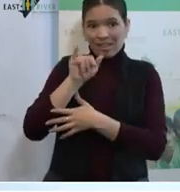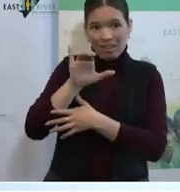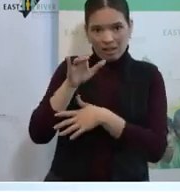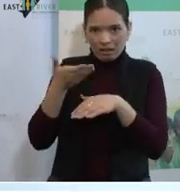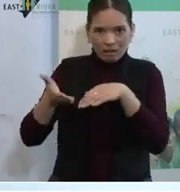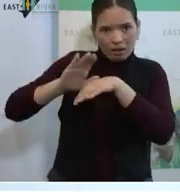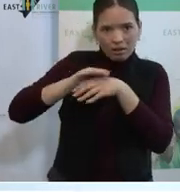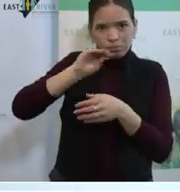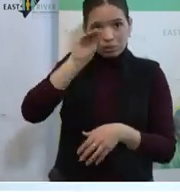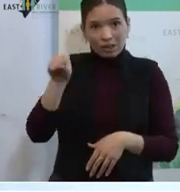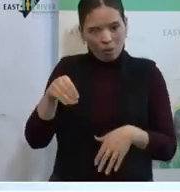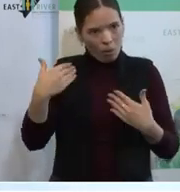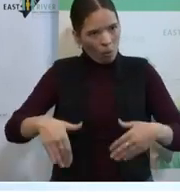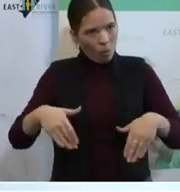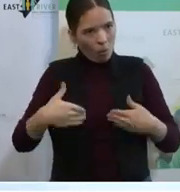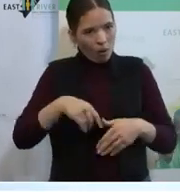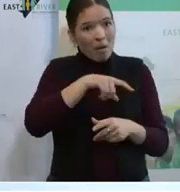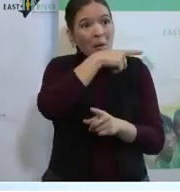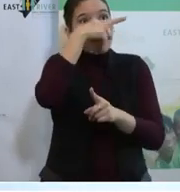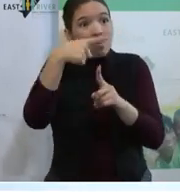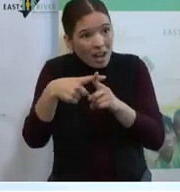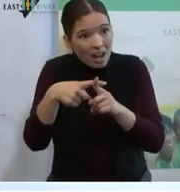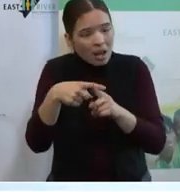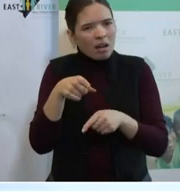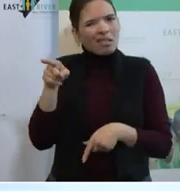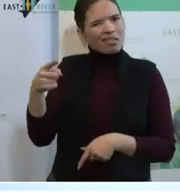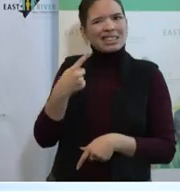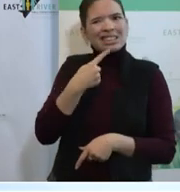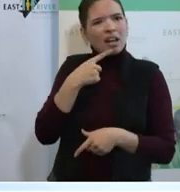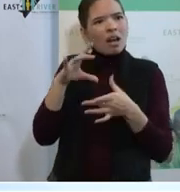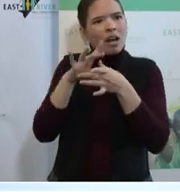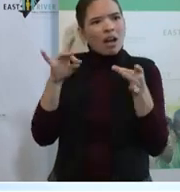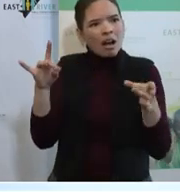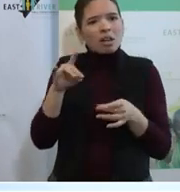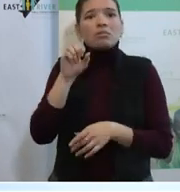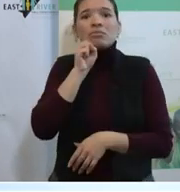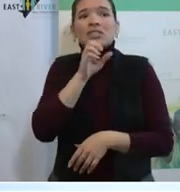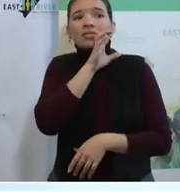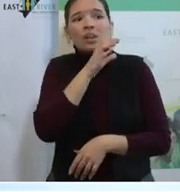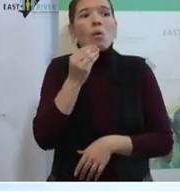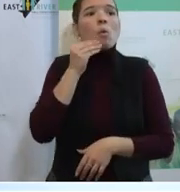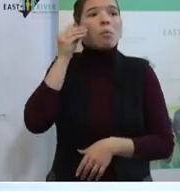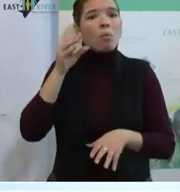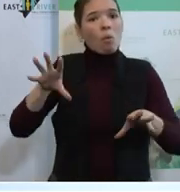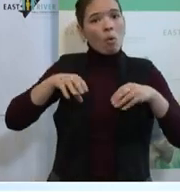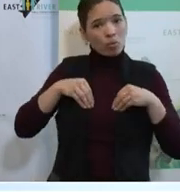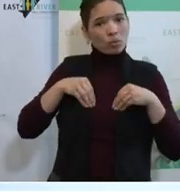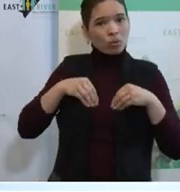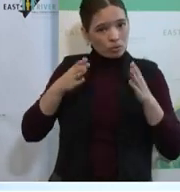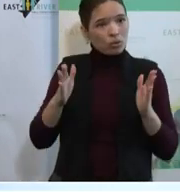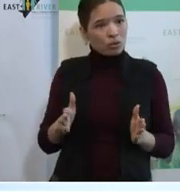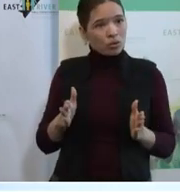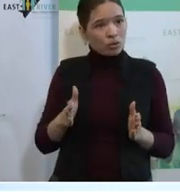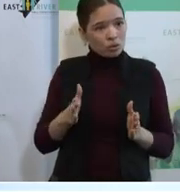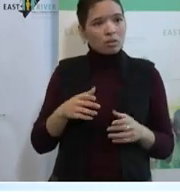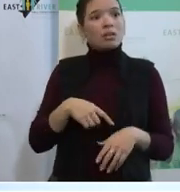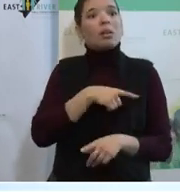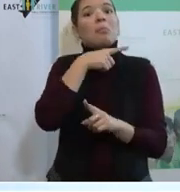for senior homeowners. There's also a credit for low-income renters, and the important